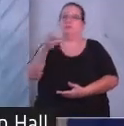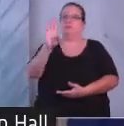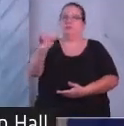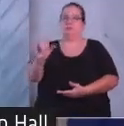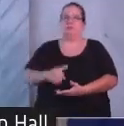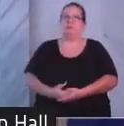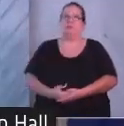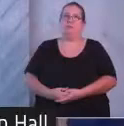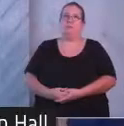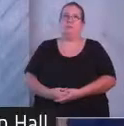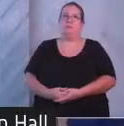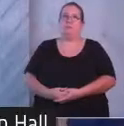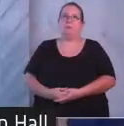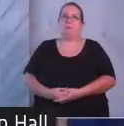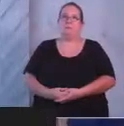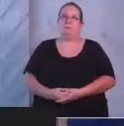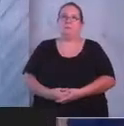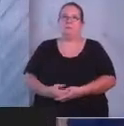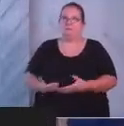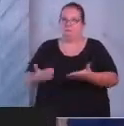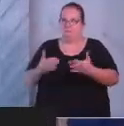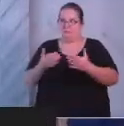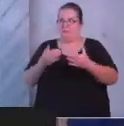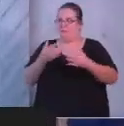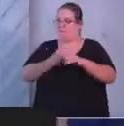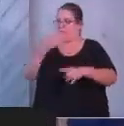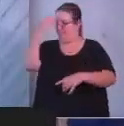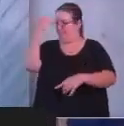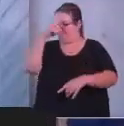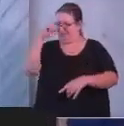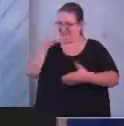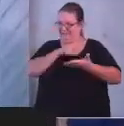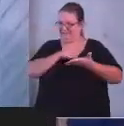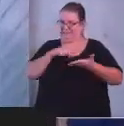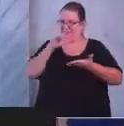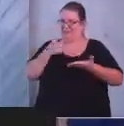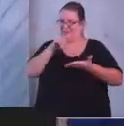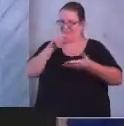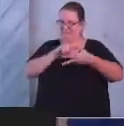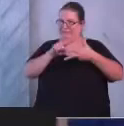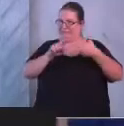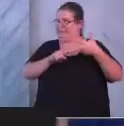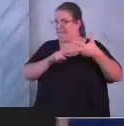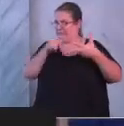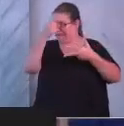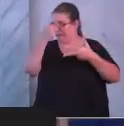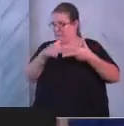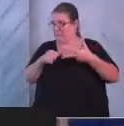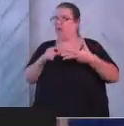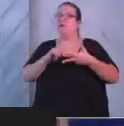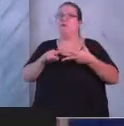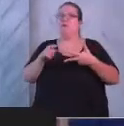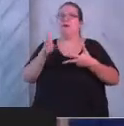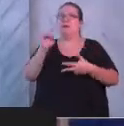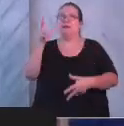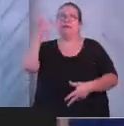please. So because I don't have the question, I'm going from memory, and I don't really remember the three-part question, but I did hear and